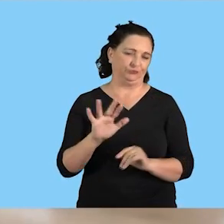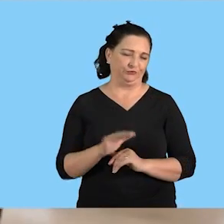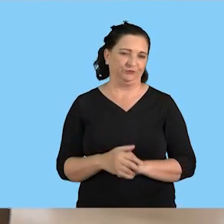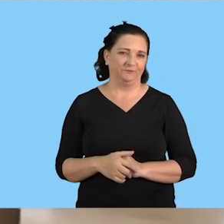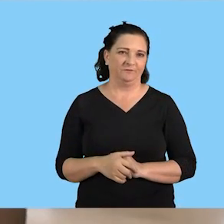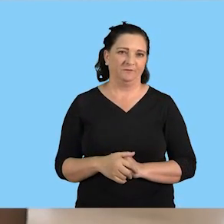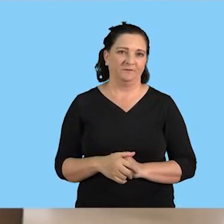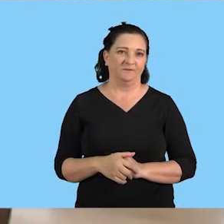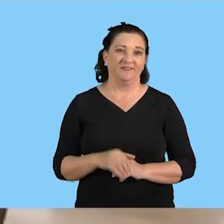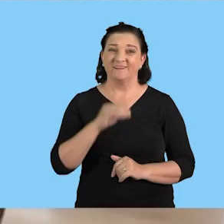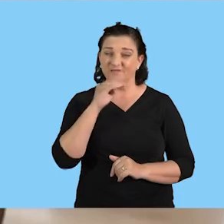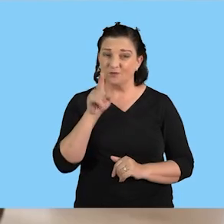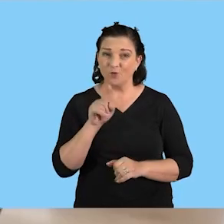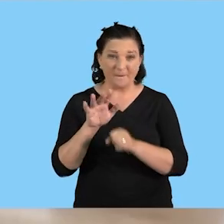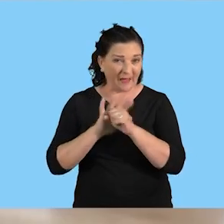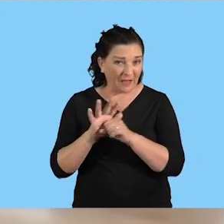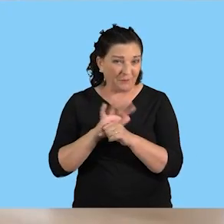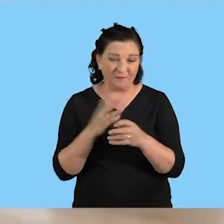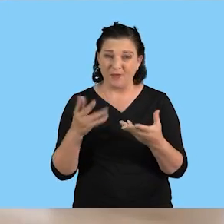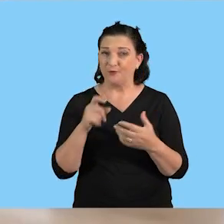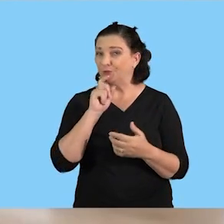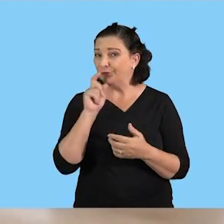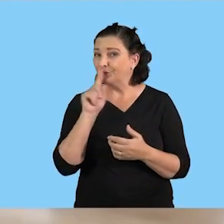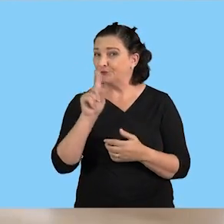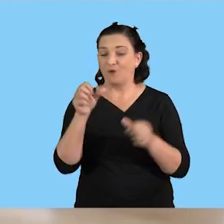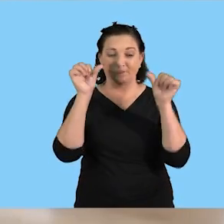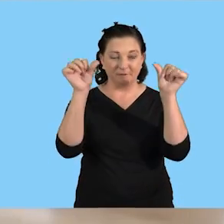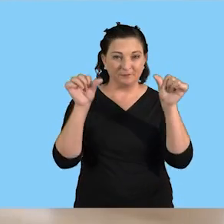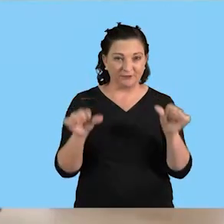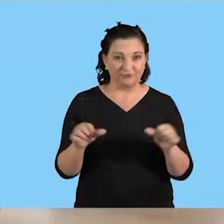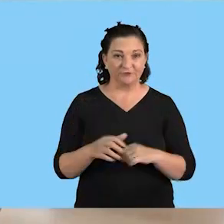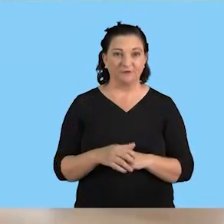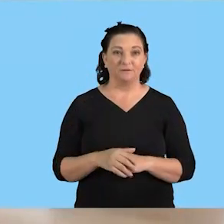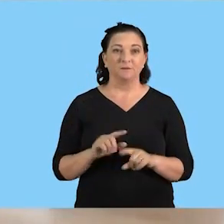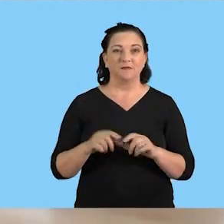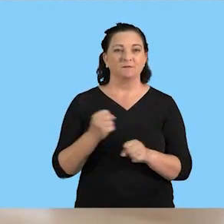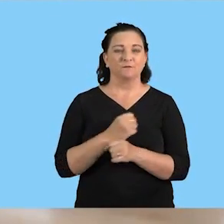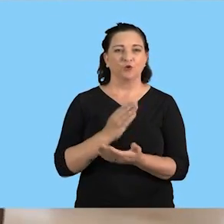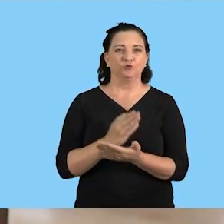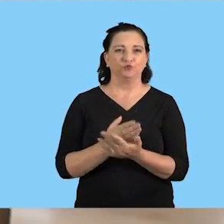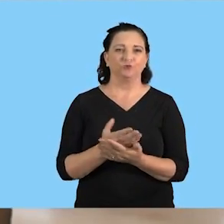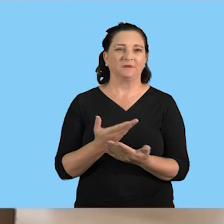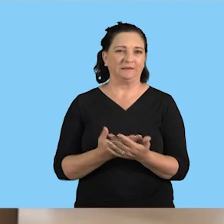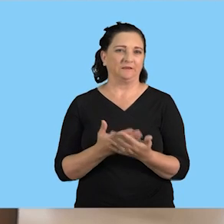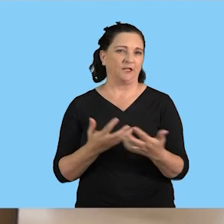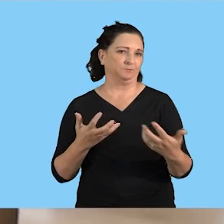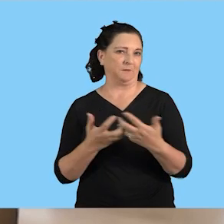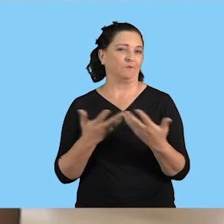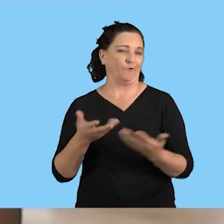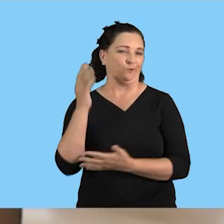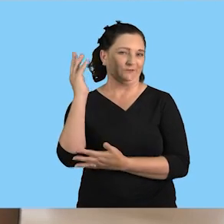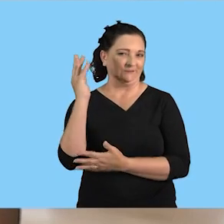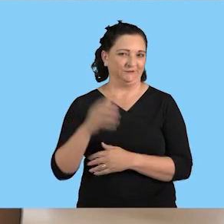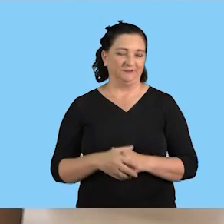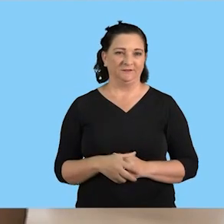clash of that. Even the background, maybe you're going to use pictures, maybe whatever picture that you're using, make sure that these are suitable